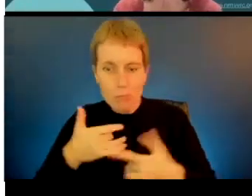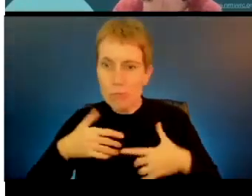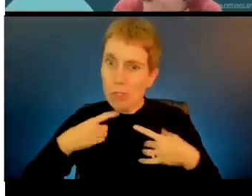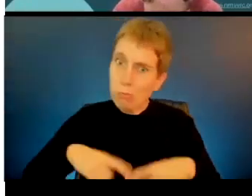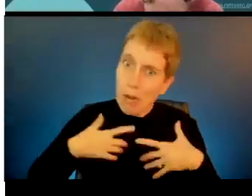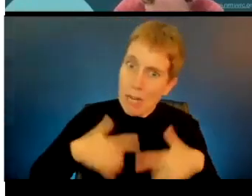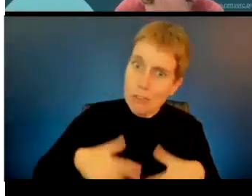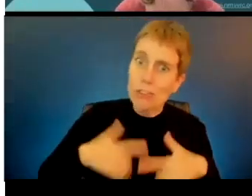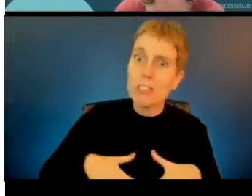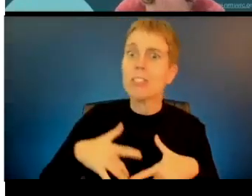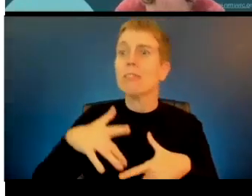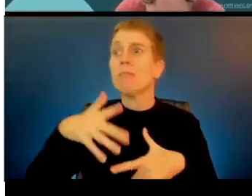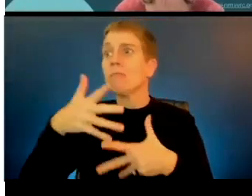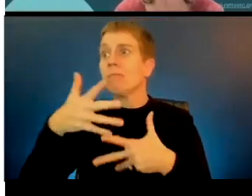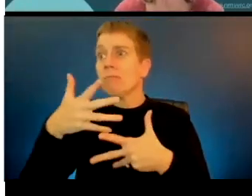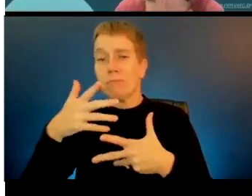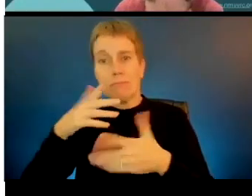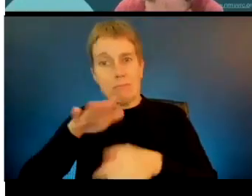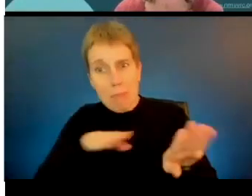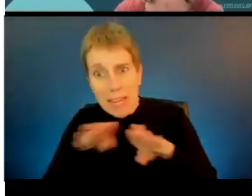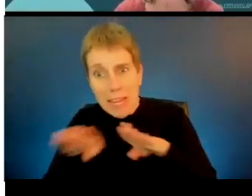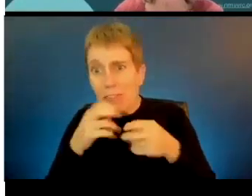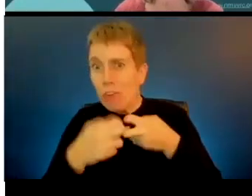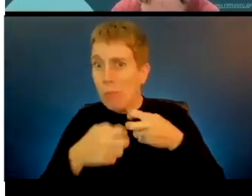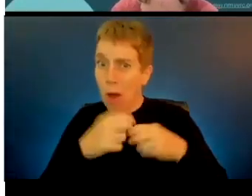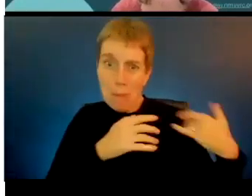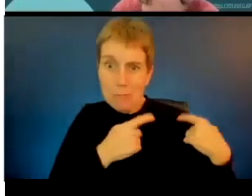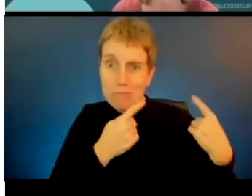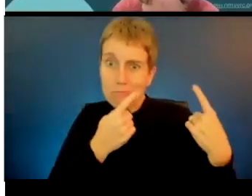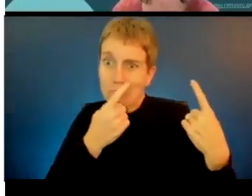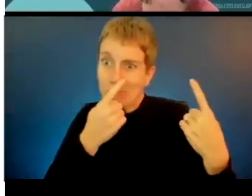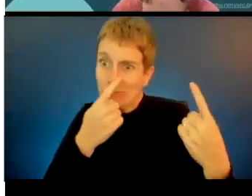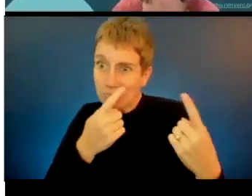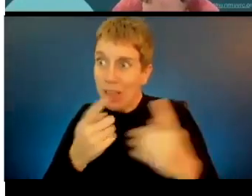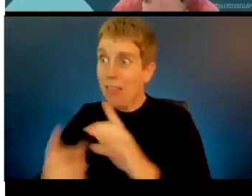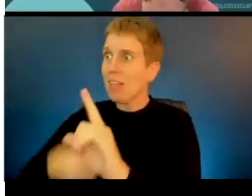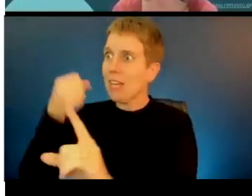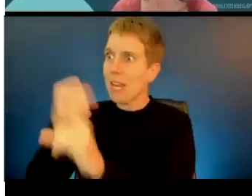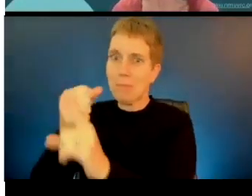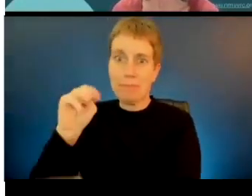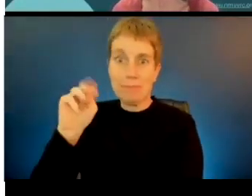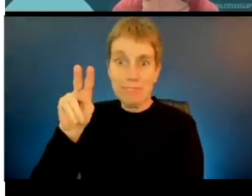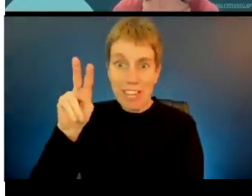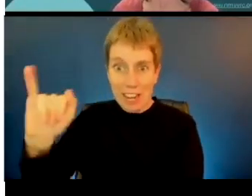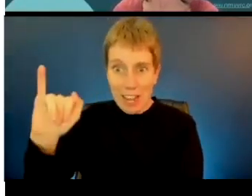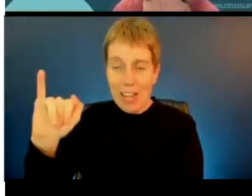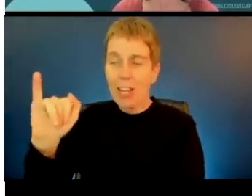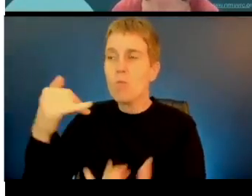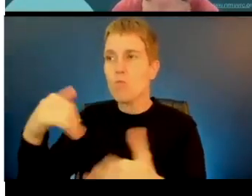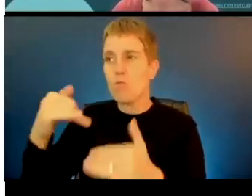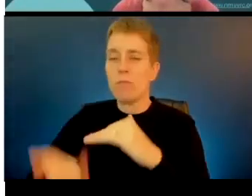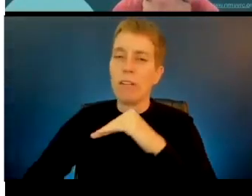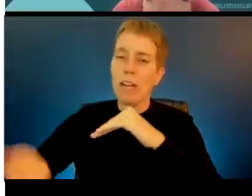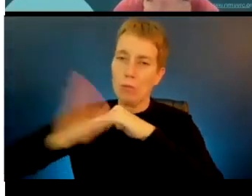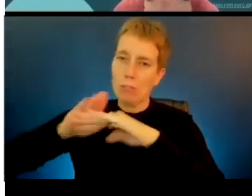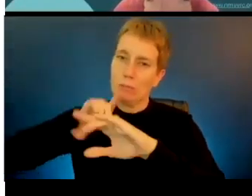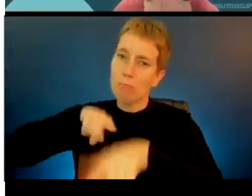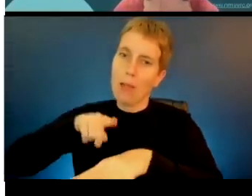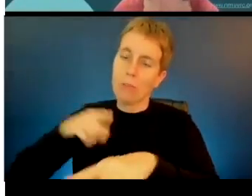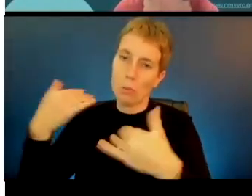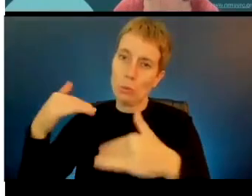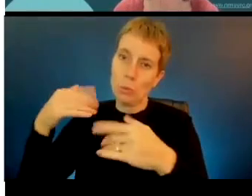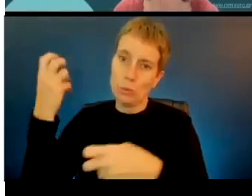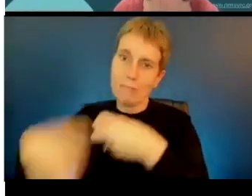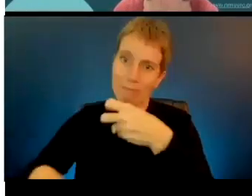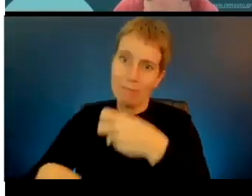lives, then they experience a new event, they're going to have a more difficult response. The importance of environmental factors, things